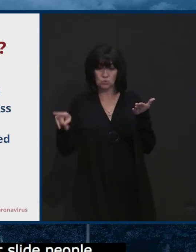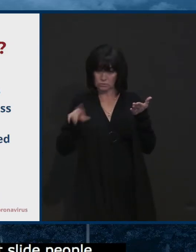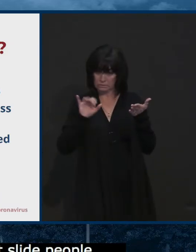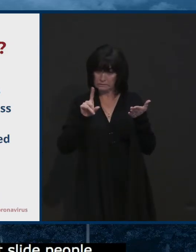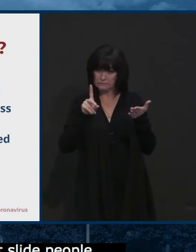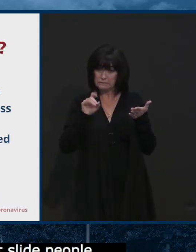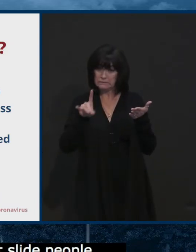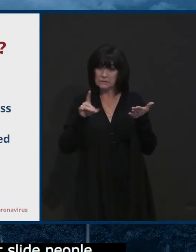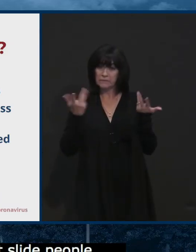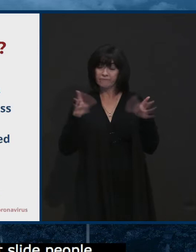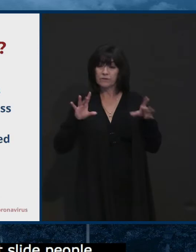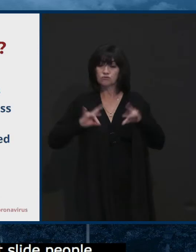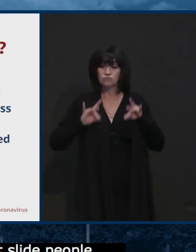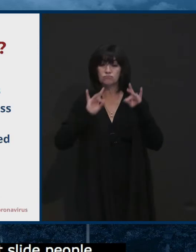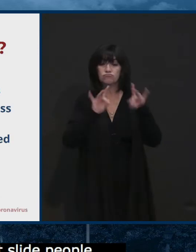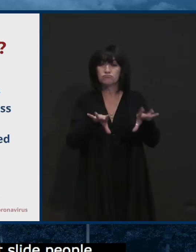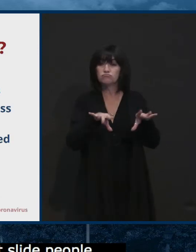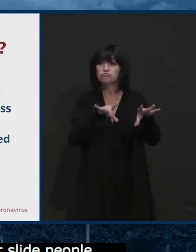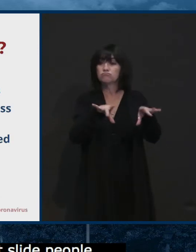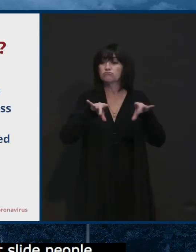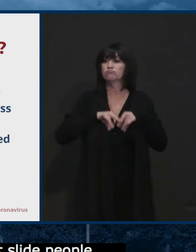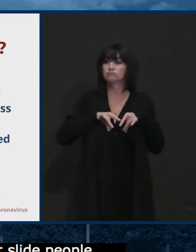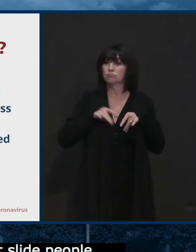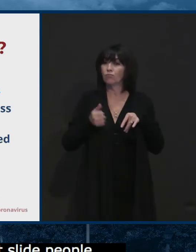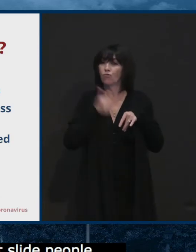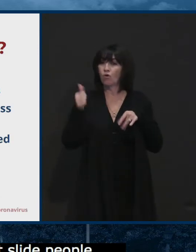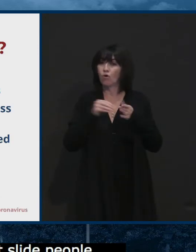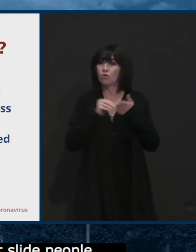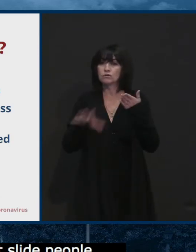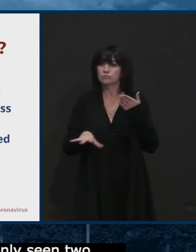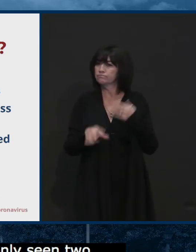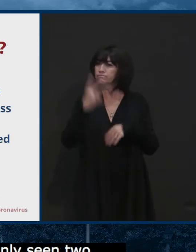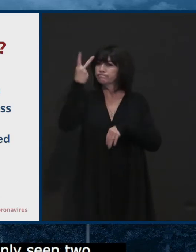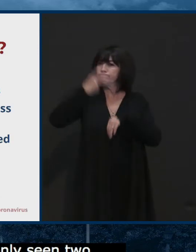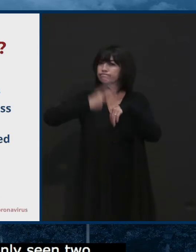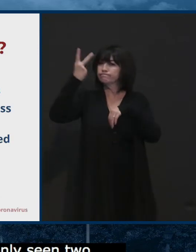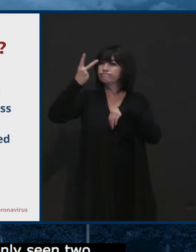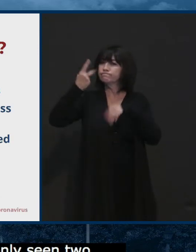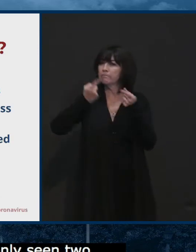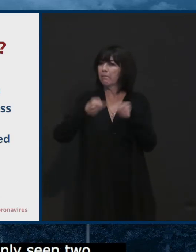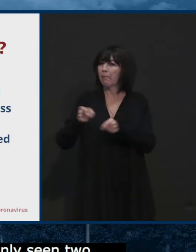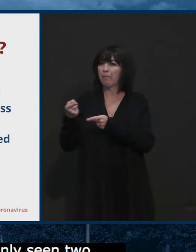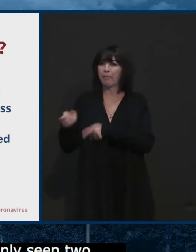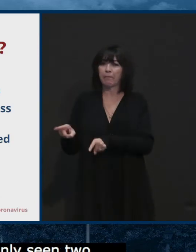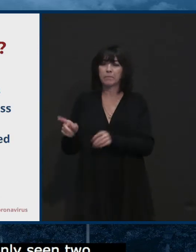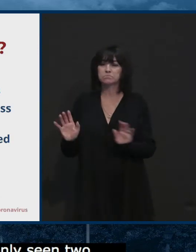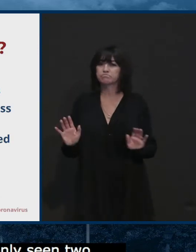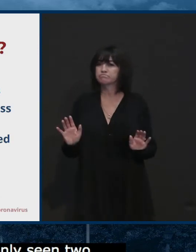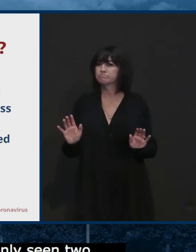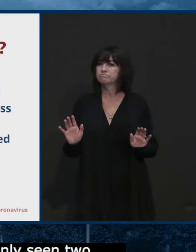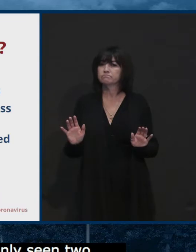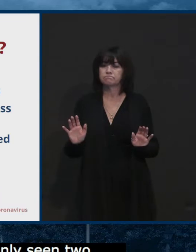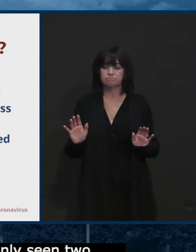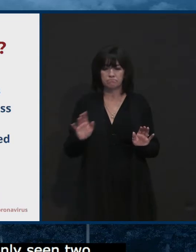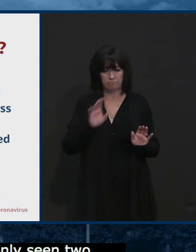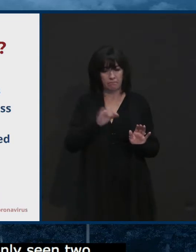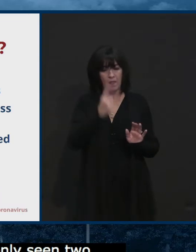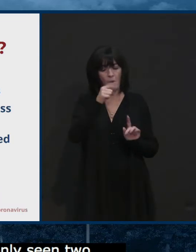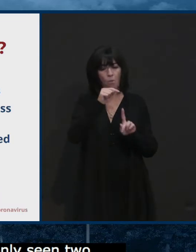we know of where there has been spread between students and schools. One involved